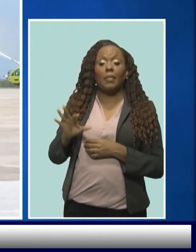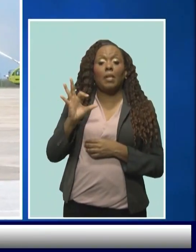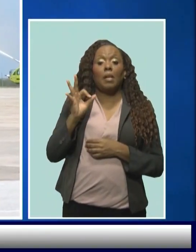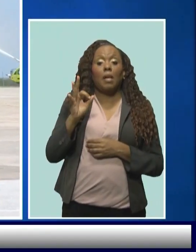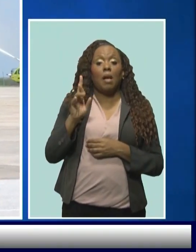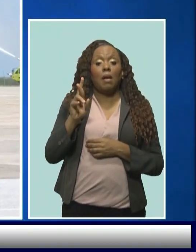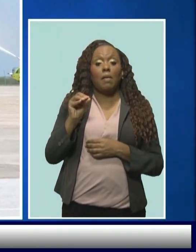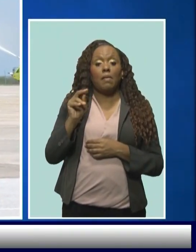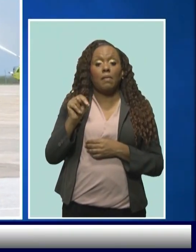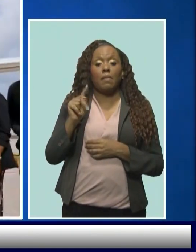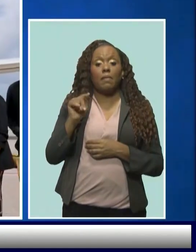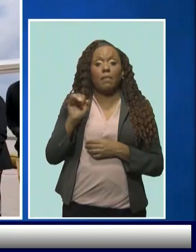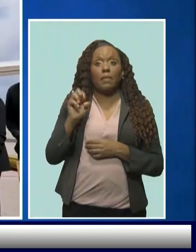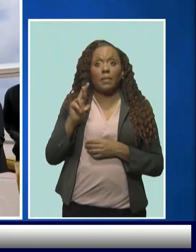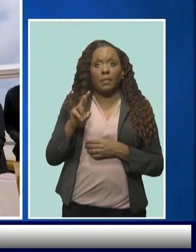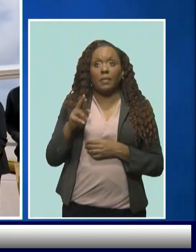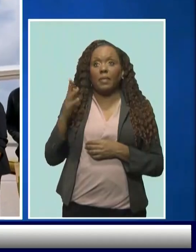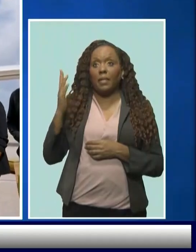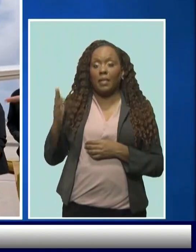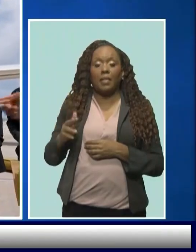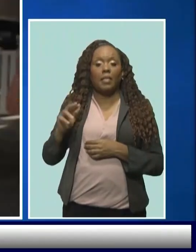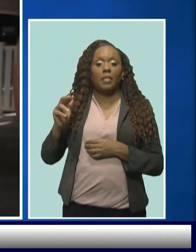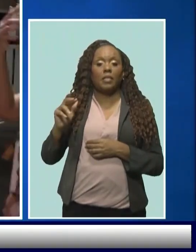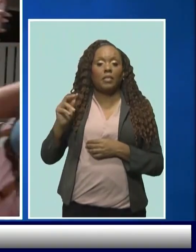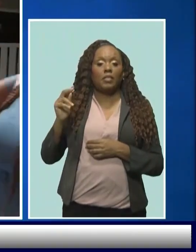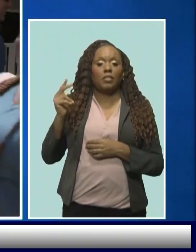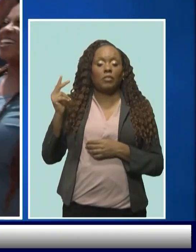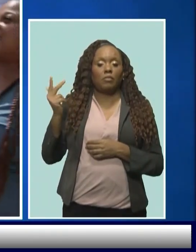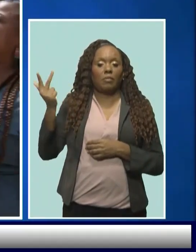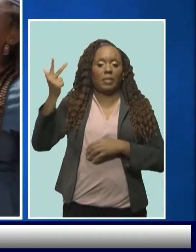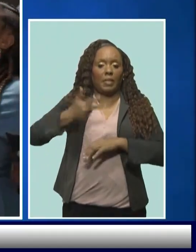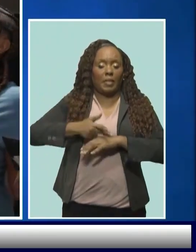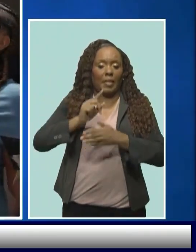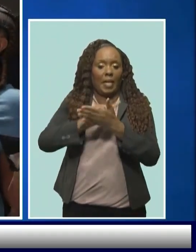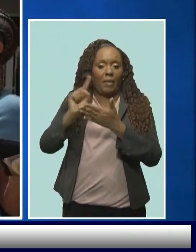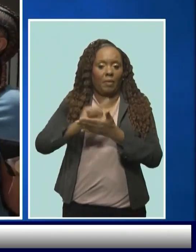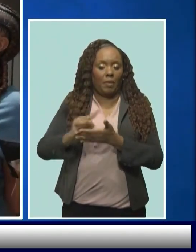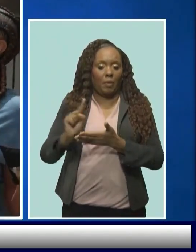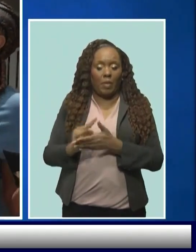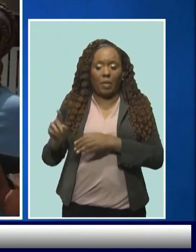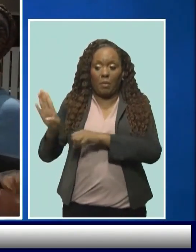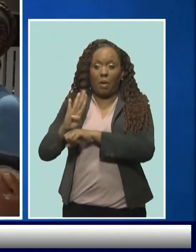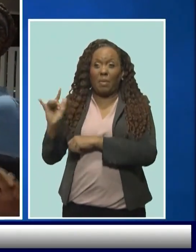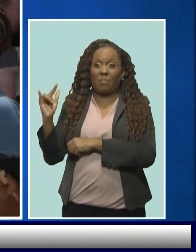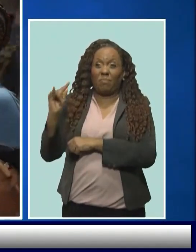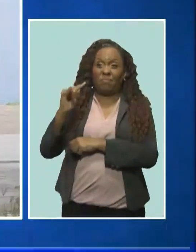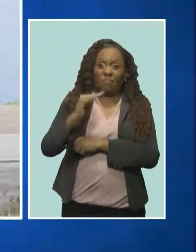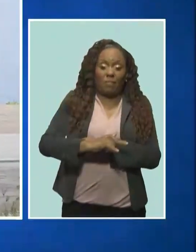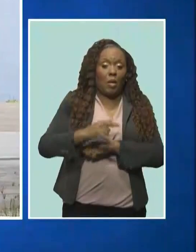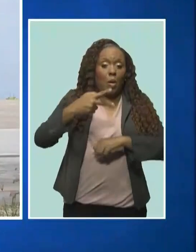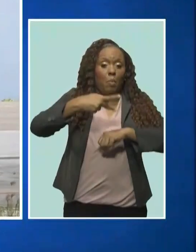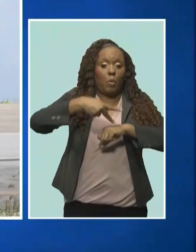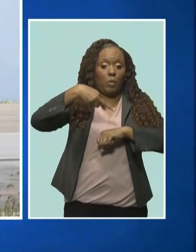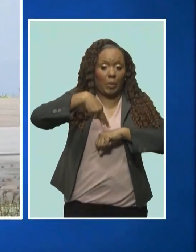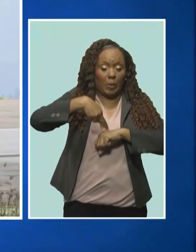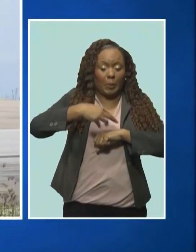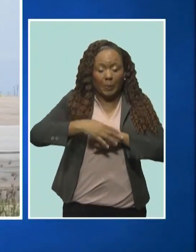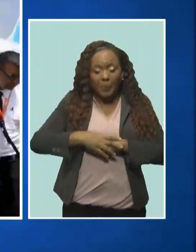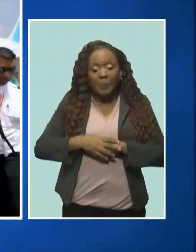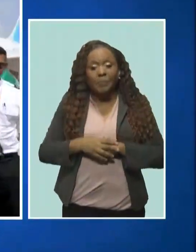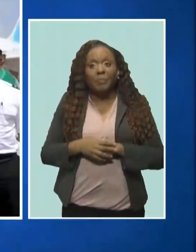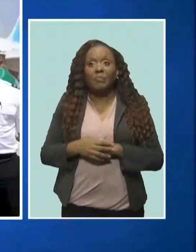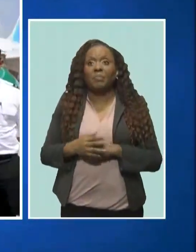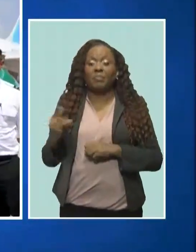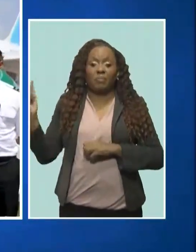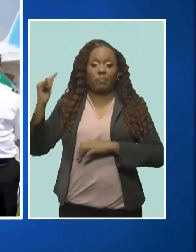Frontier Airlines has launched a thrice-weekly non-stop service between Barbados and Puerto Rico. The inaugural flight